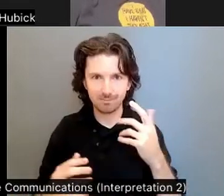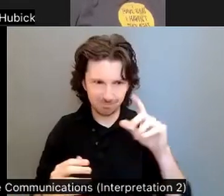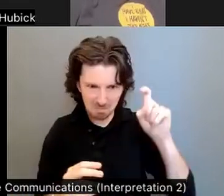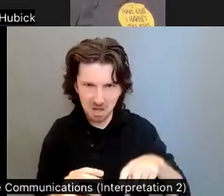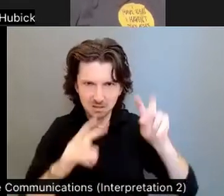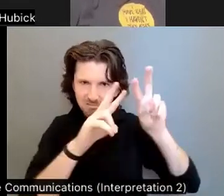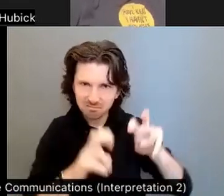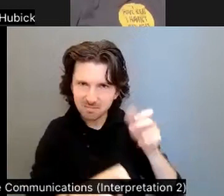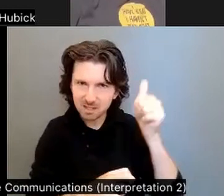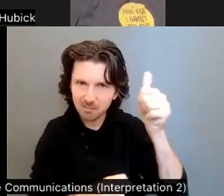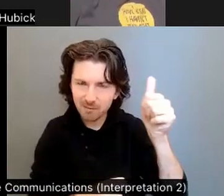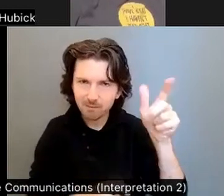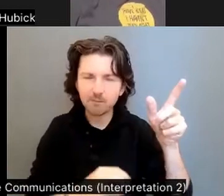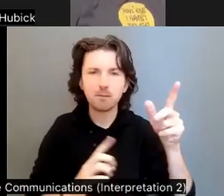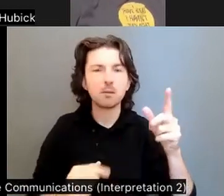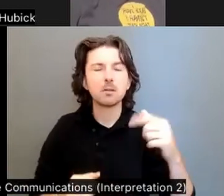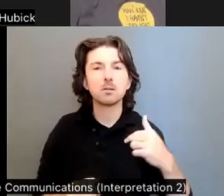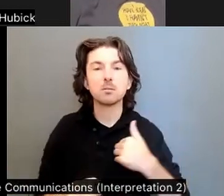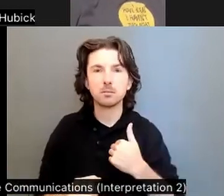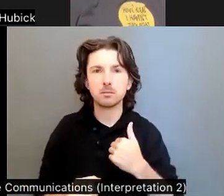case, of a